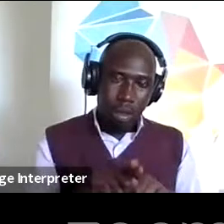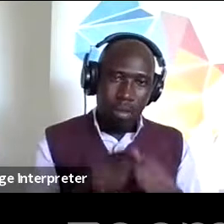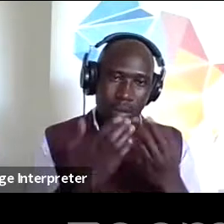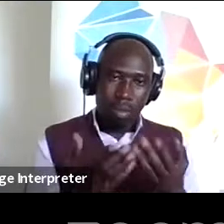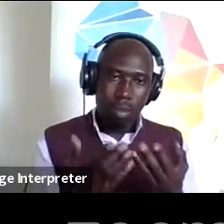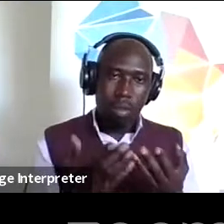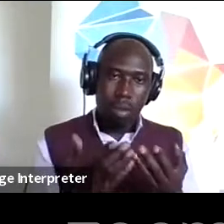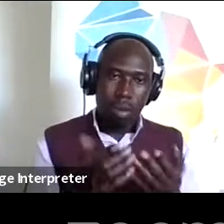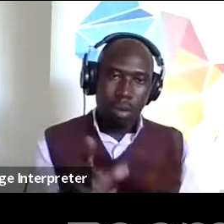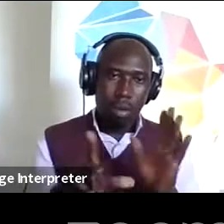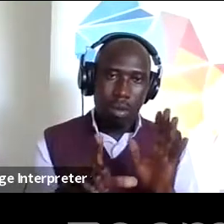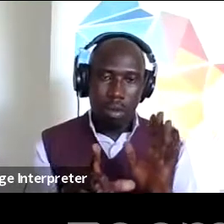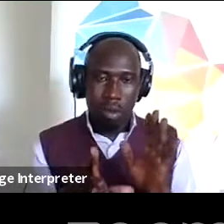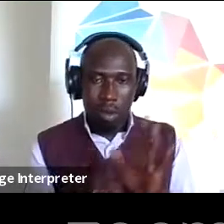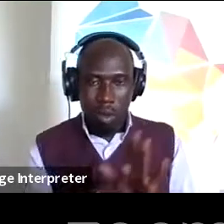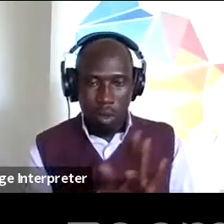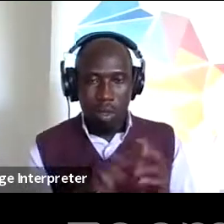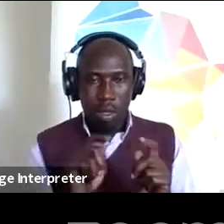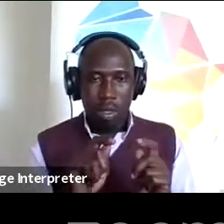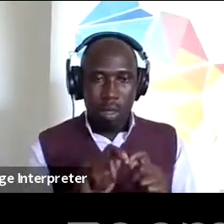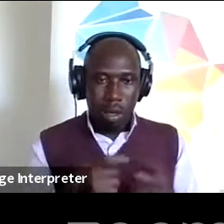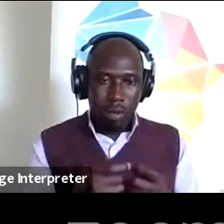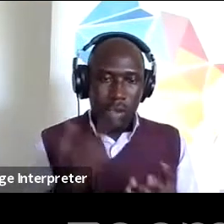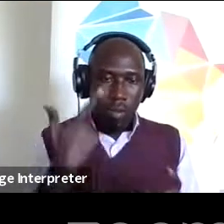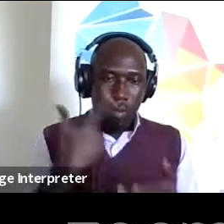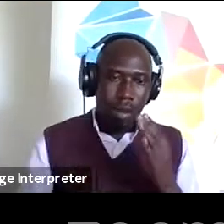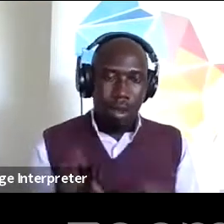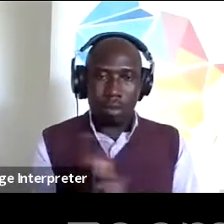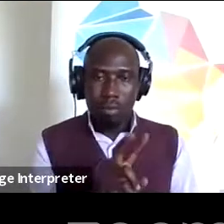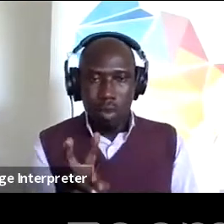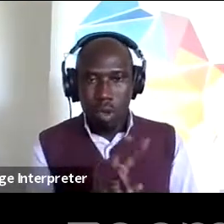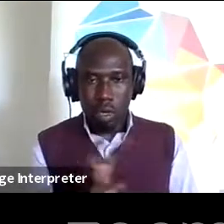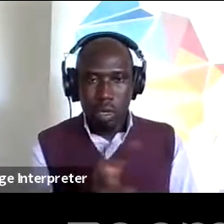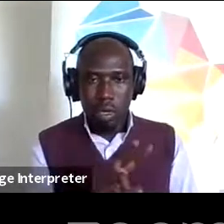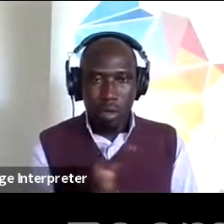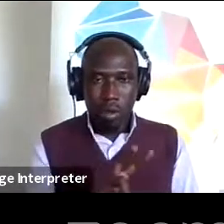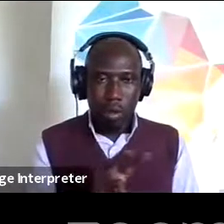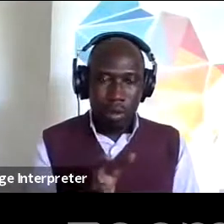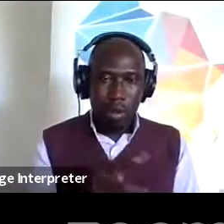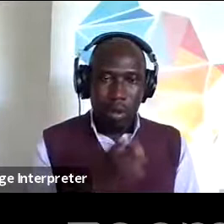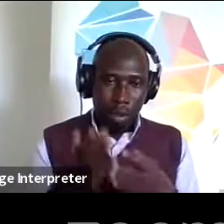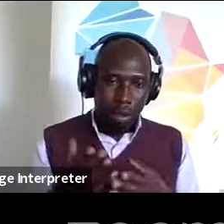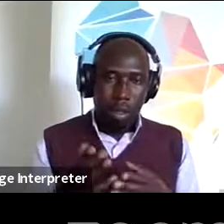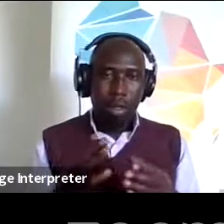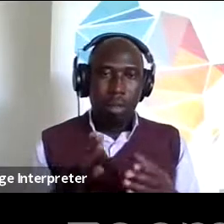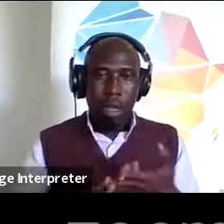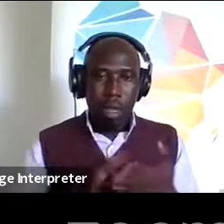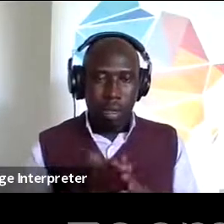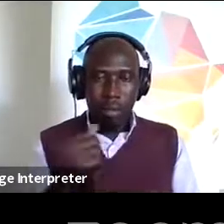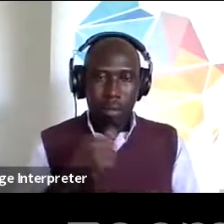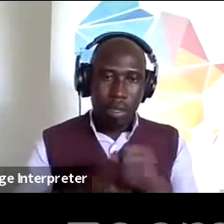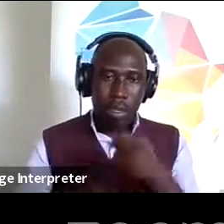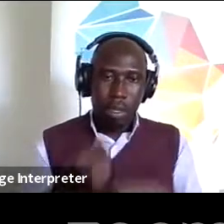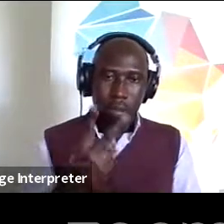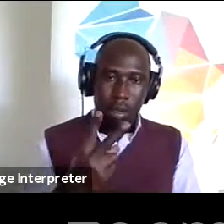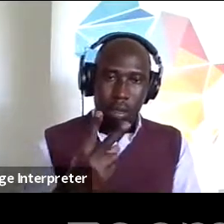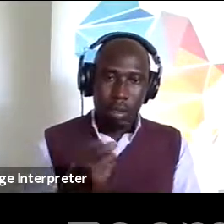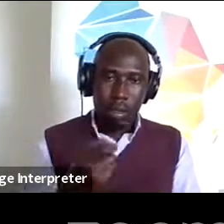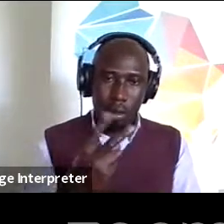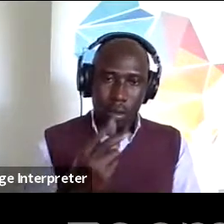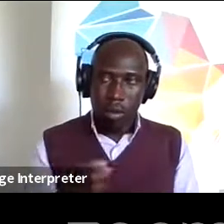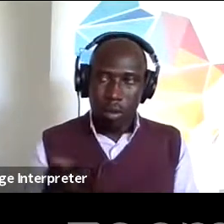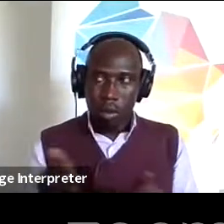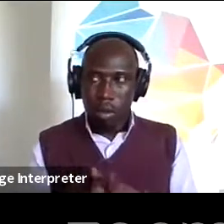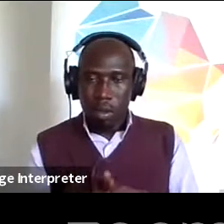have moved much in terms of what the monitoring of the AFDEC coalition was in 2020. I